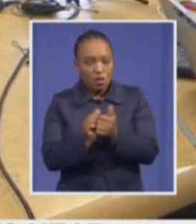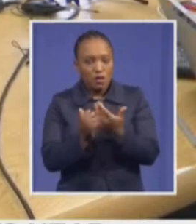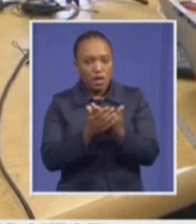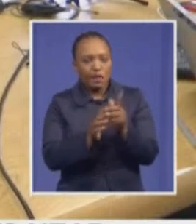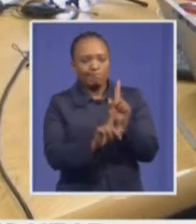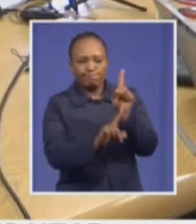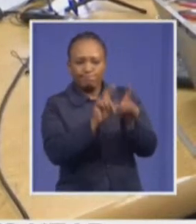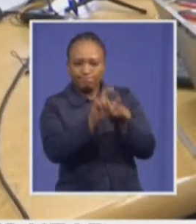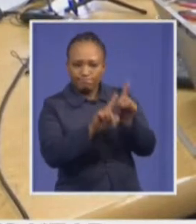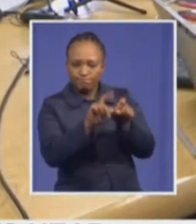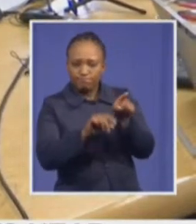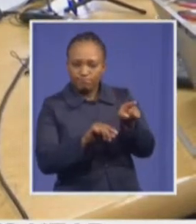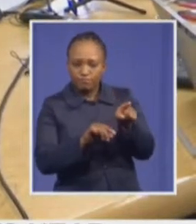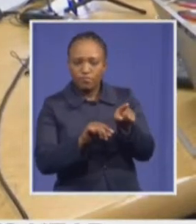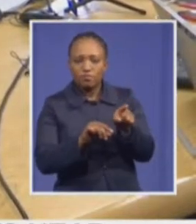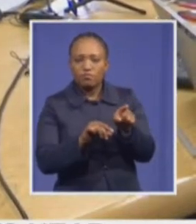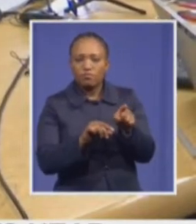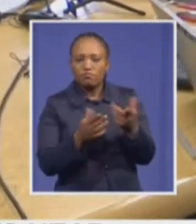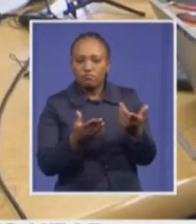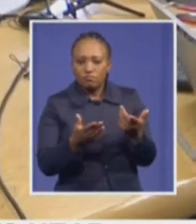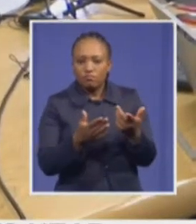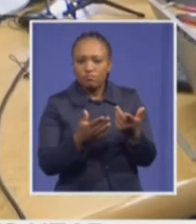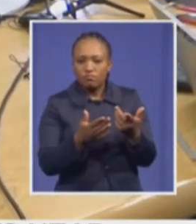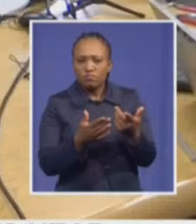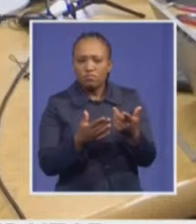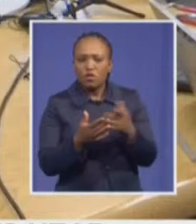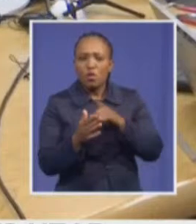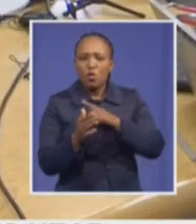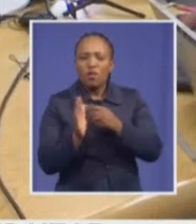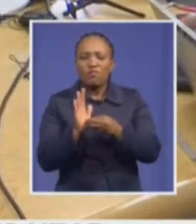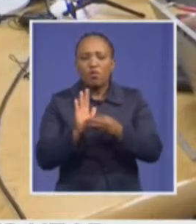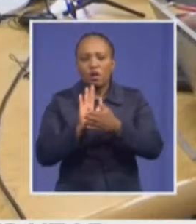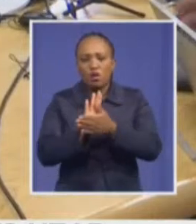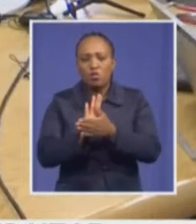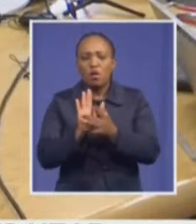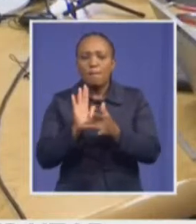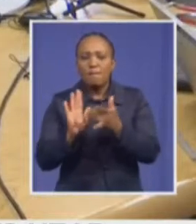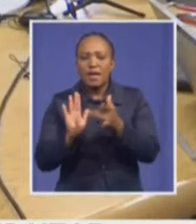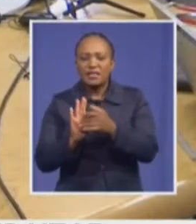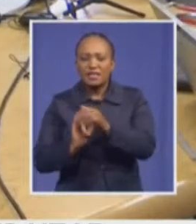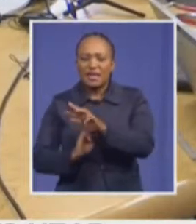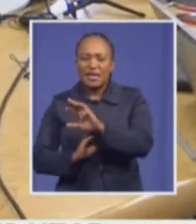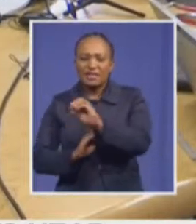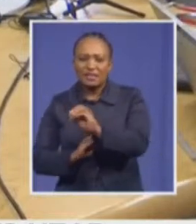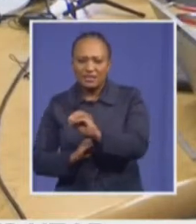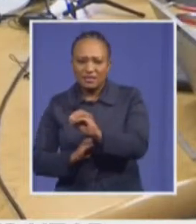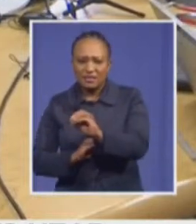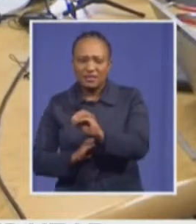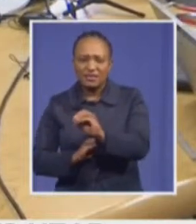burden the record. Page 90, what appears at page 90